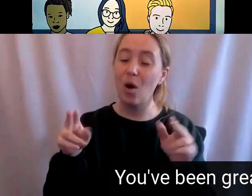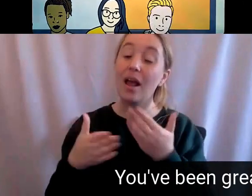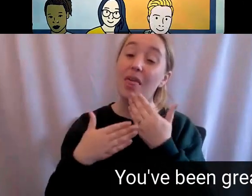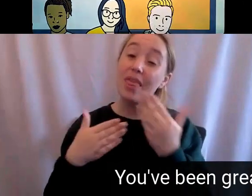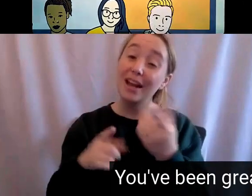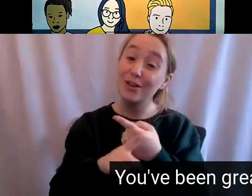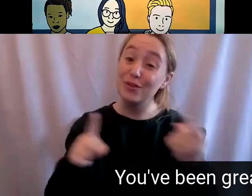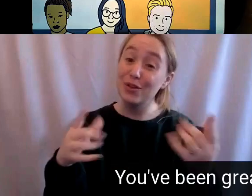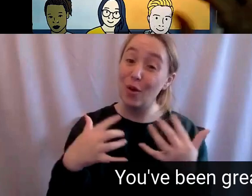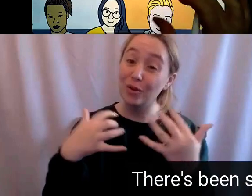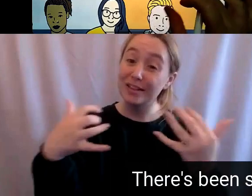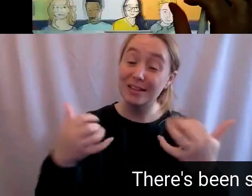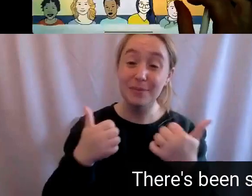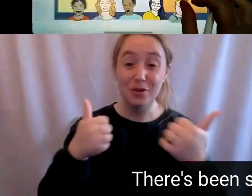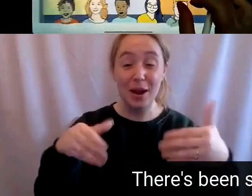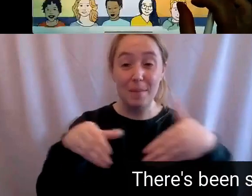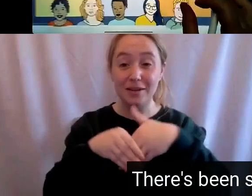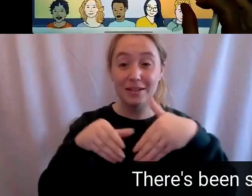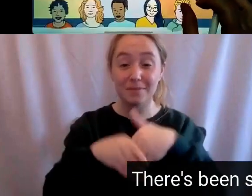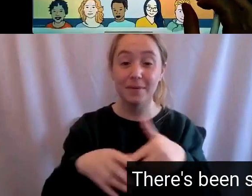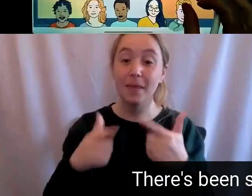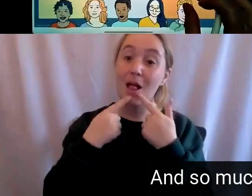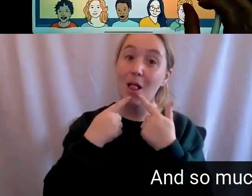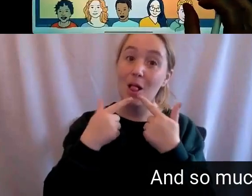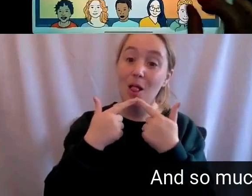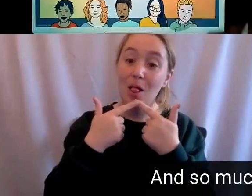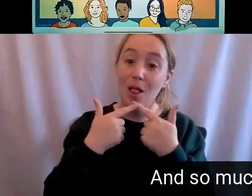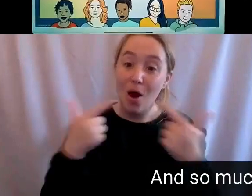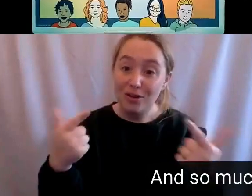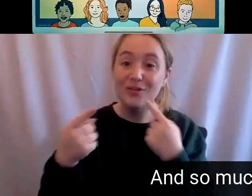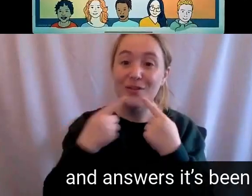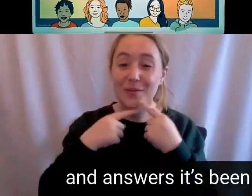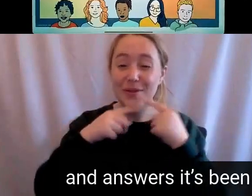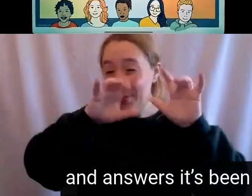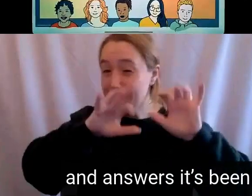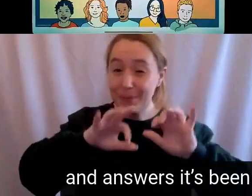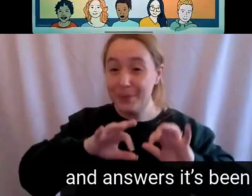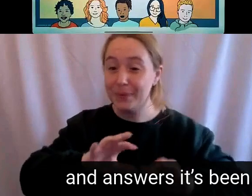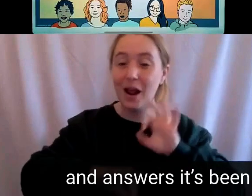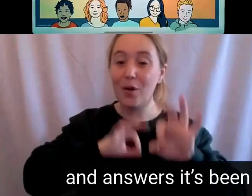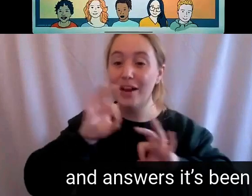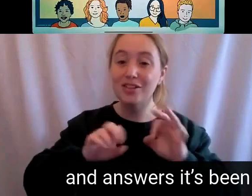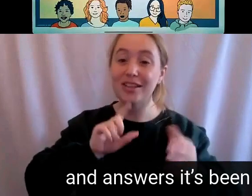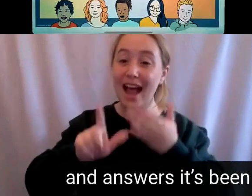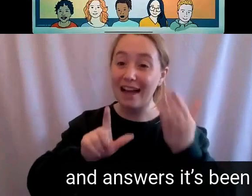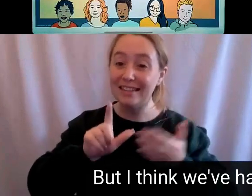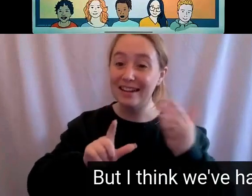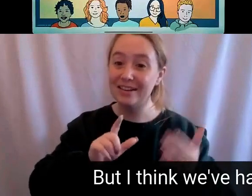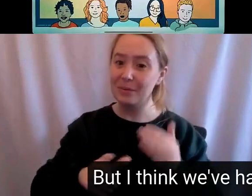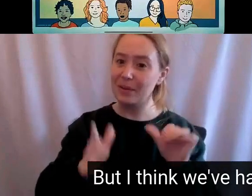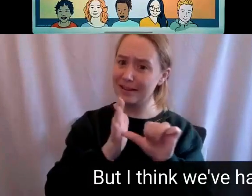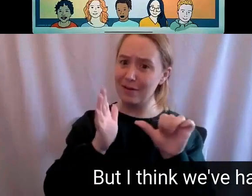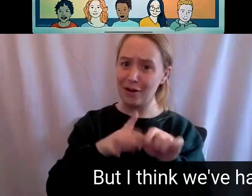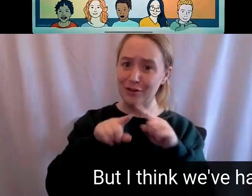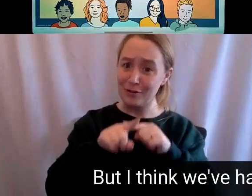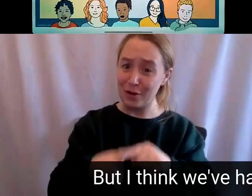You've been great participants today. There's been so much in the chat and so much in the question and answers. It's been challenging to follow all, but I